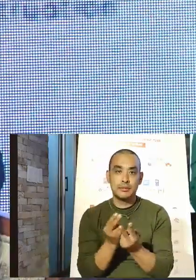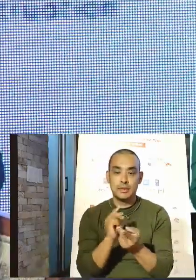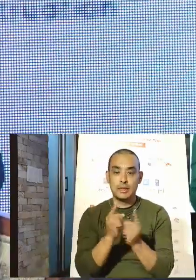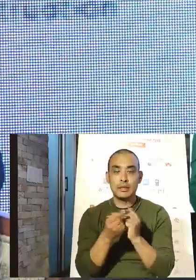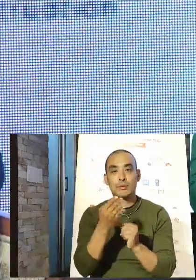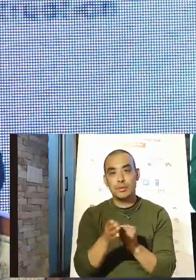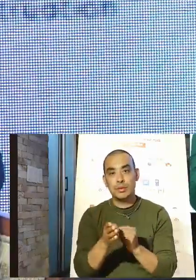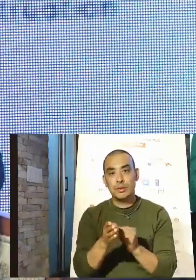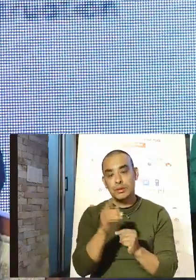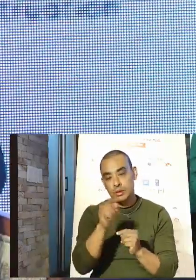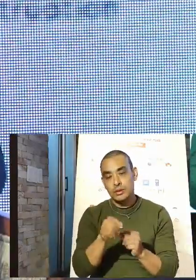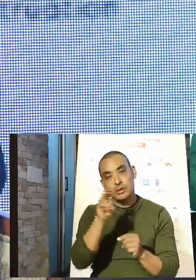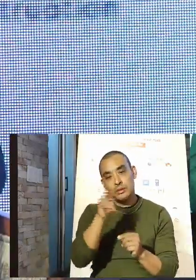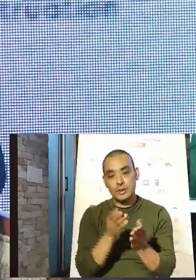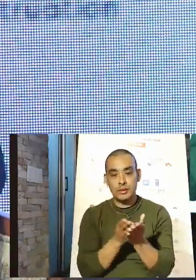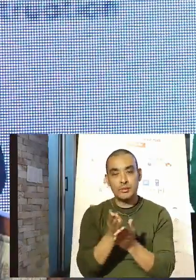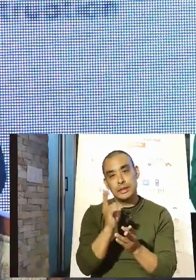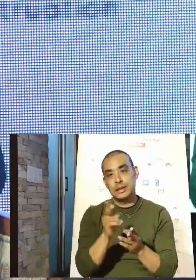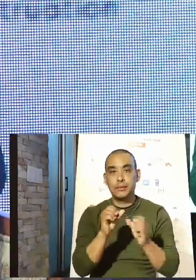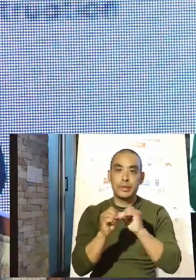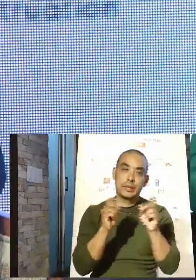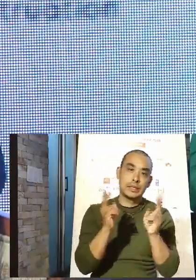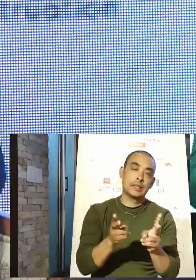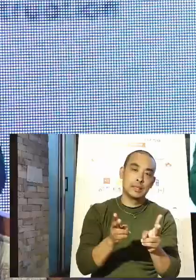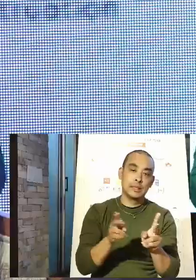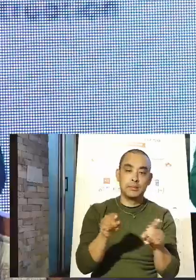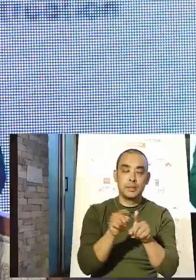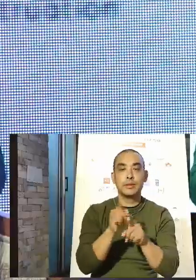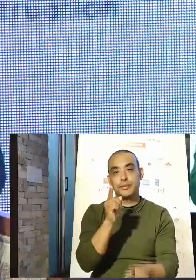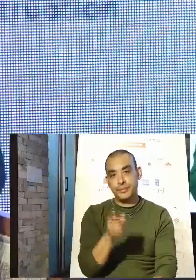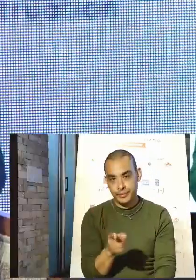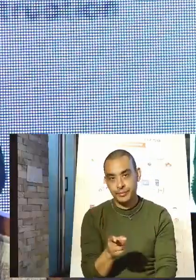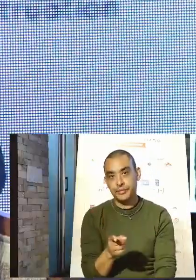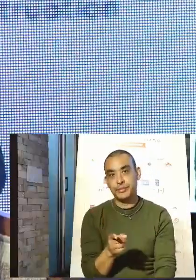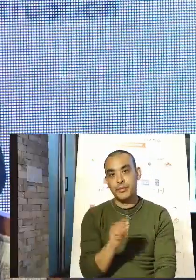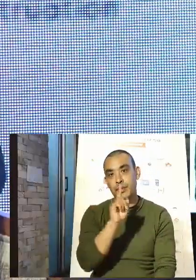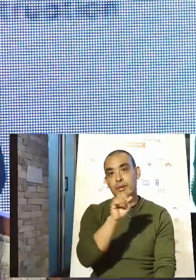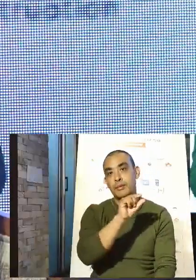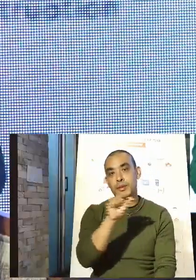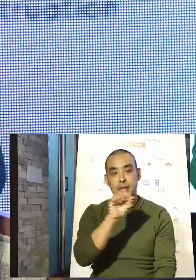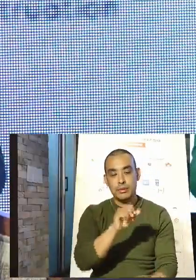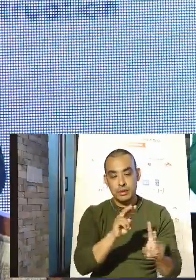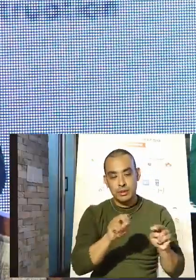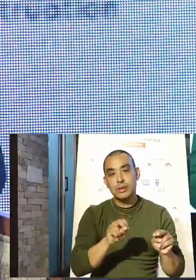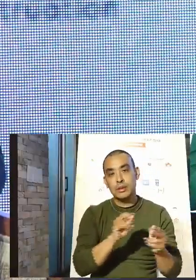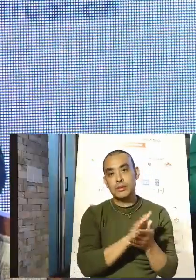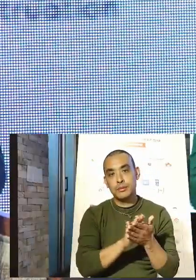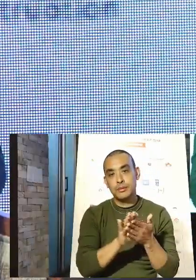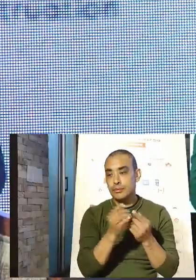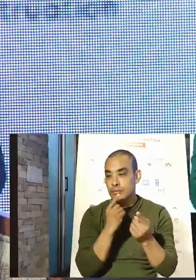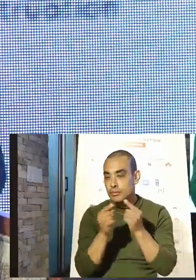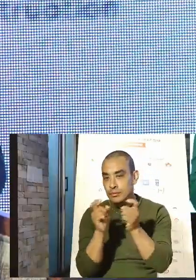like the temporality nature of what we're looking at is key here too. One of the things in our recent study in dialect that we've